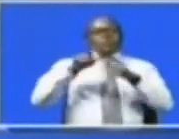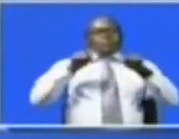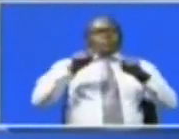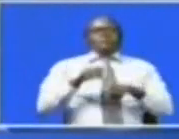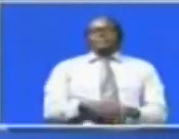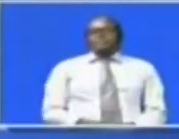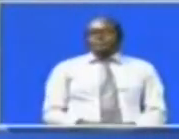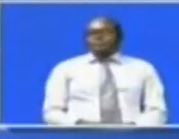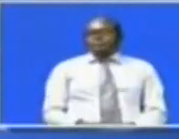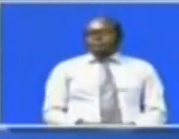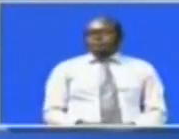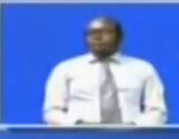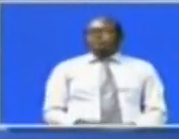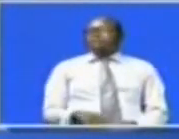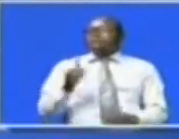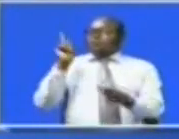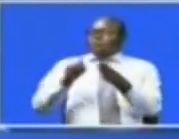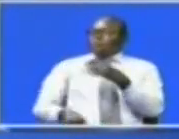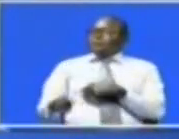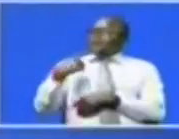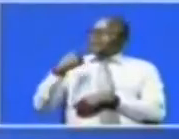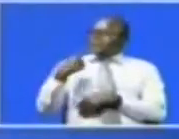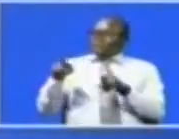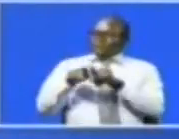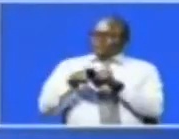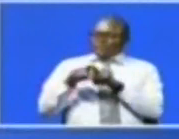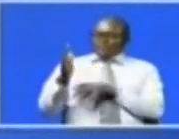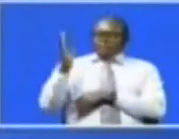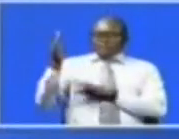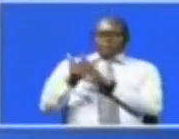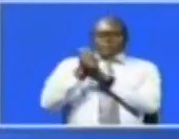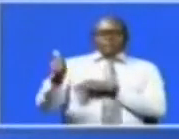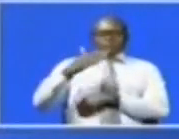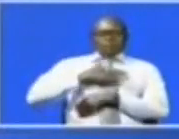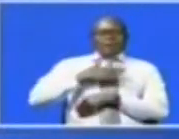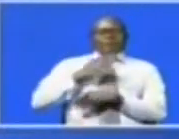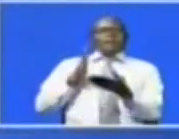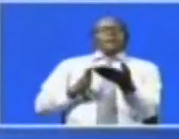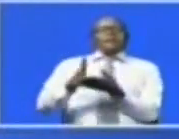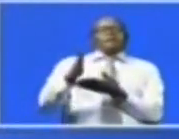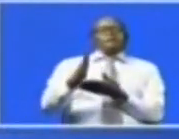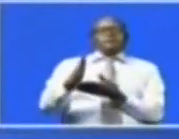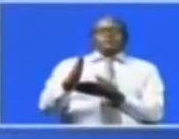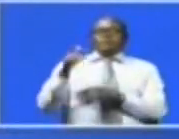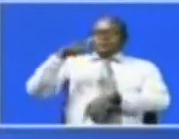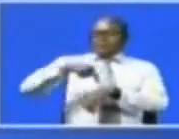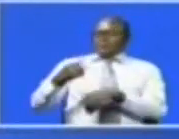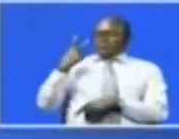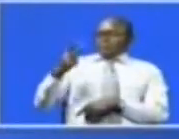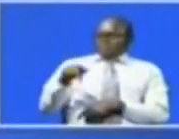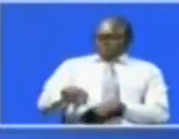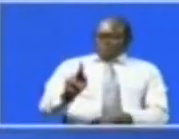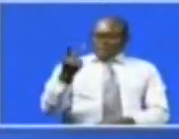Spokes, your thoughts. Well, what I would want to tell you, as a security expert in my own right, when you look at this